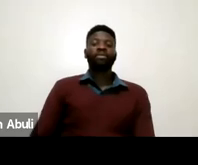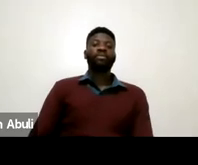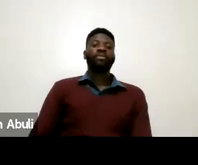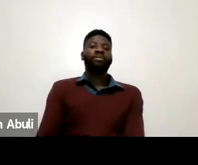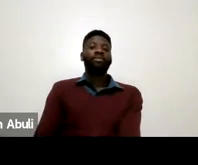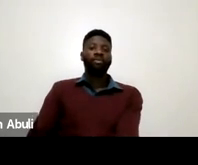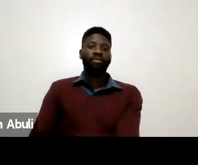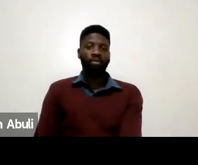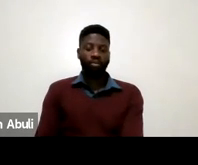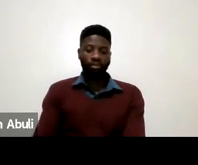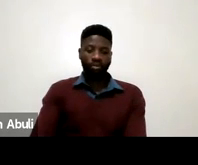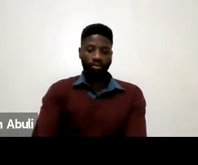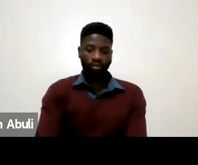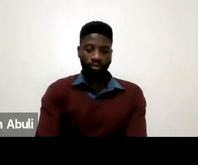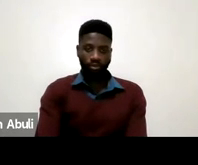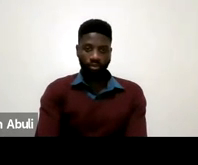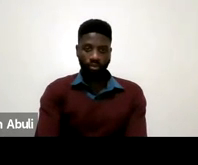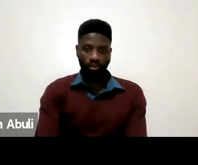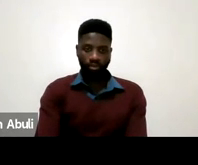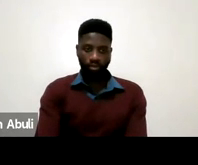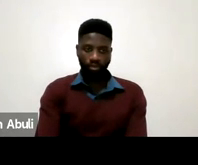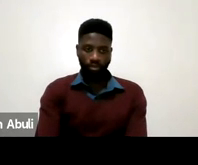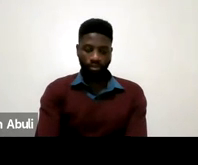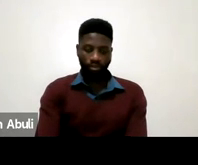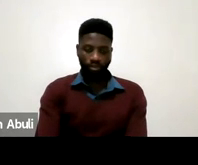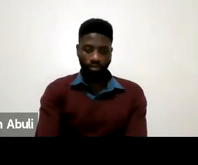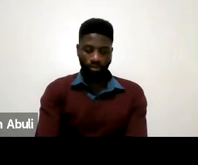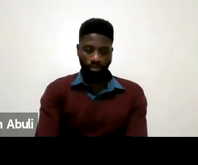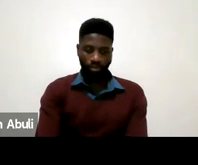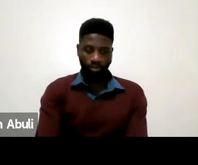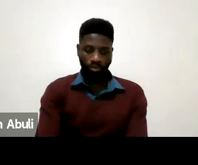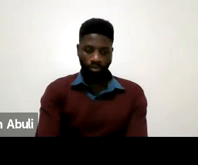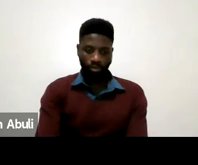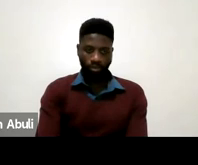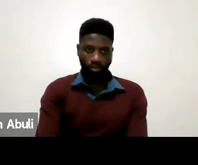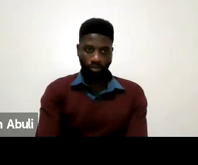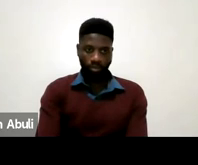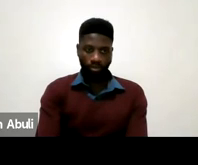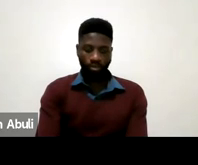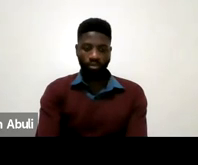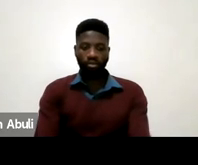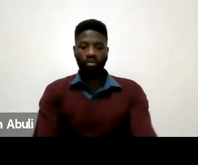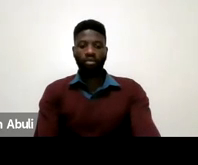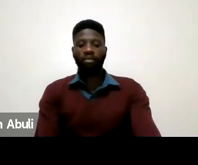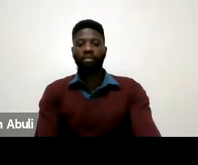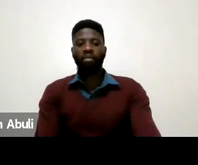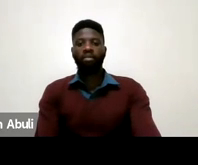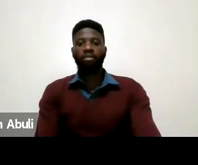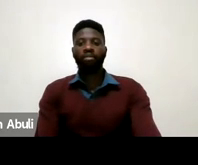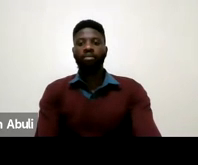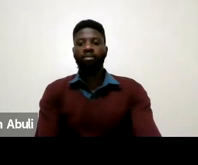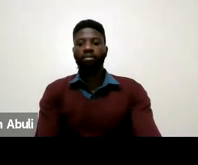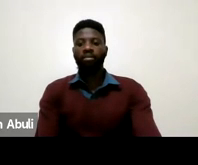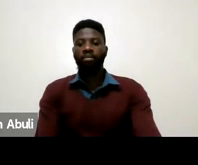Wanja. Hello, thank you. Thank you first of all so much for the session. I think I've learned quite a